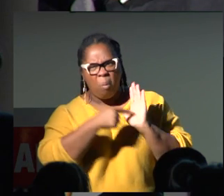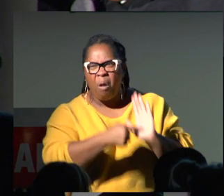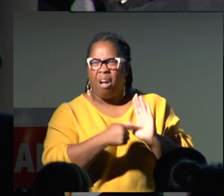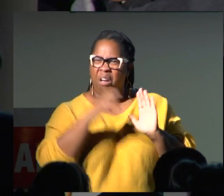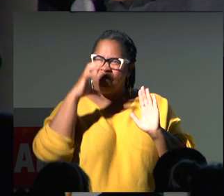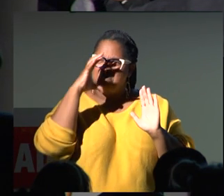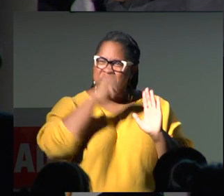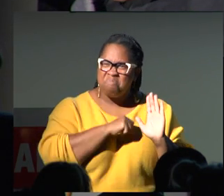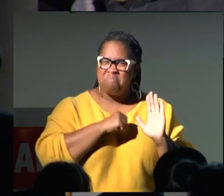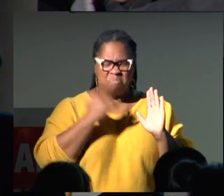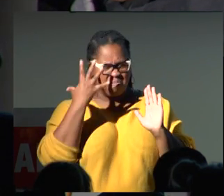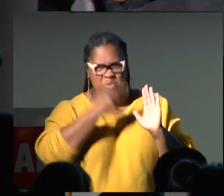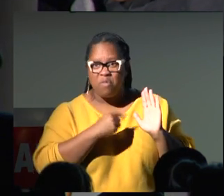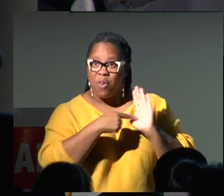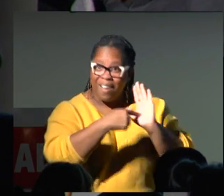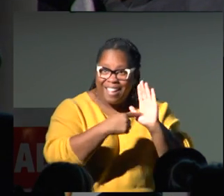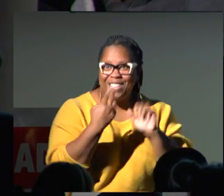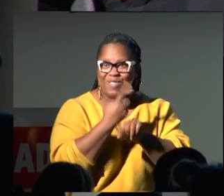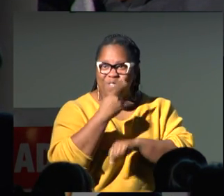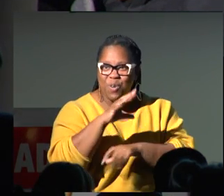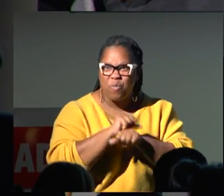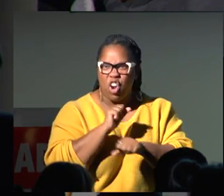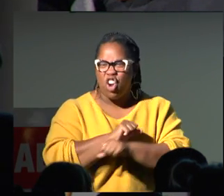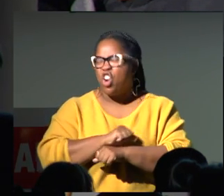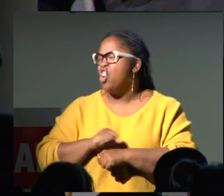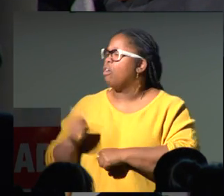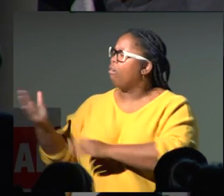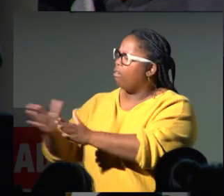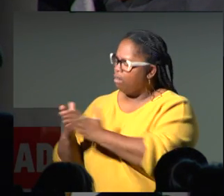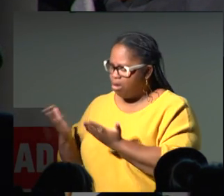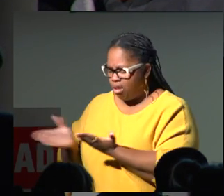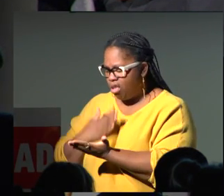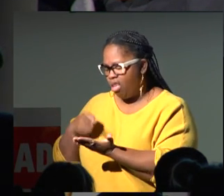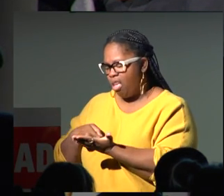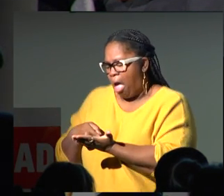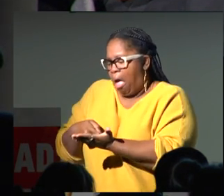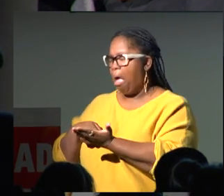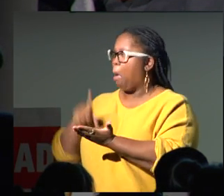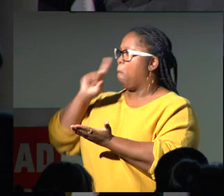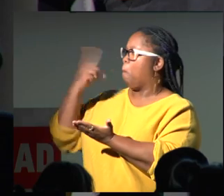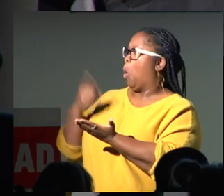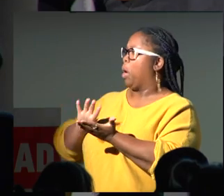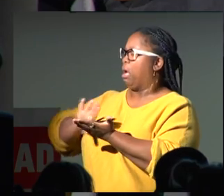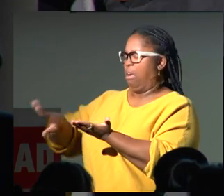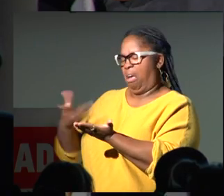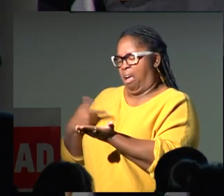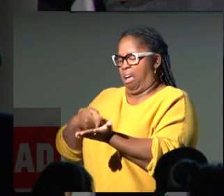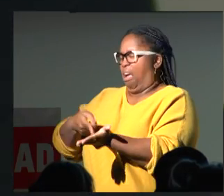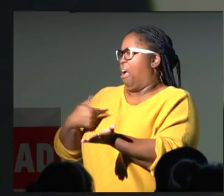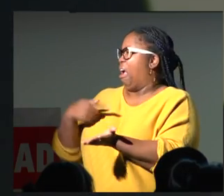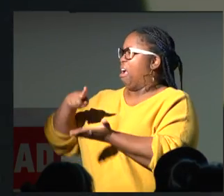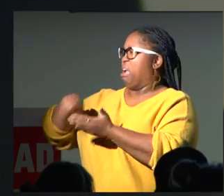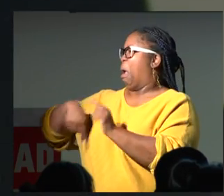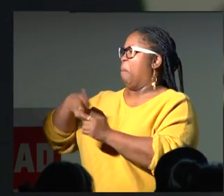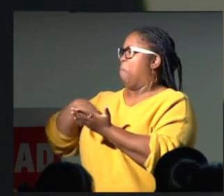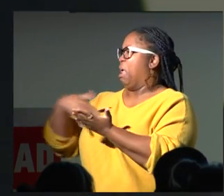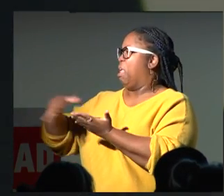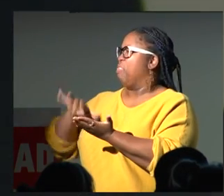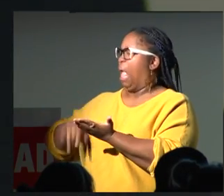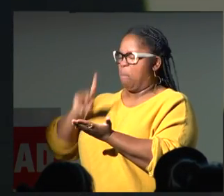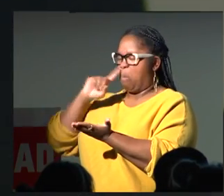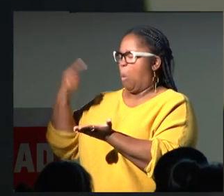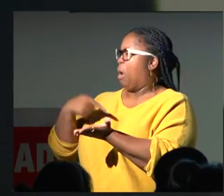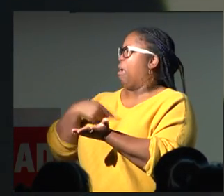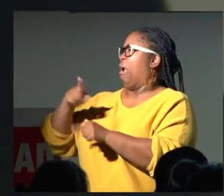here's an image for you to use on a work. You looked at it and you went, it's boring. I can't paint that, it's not boring. It's too